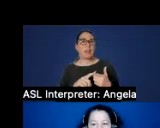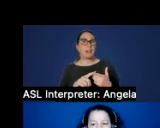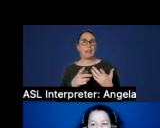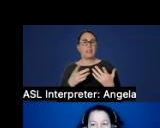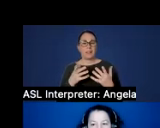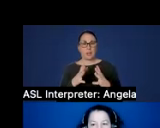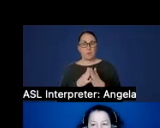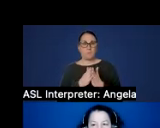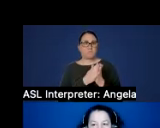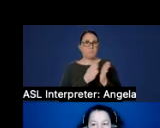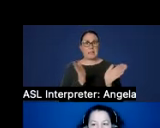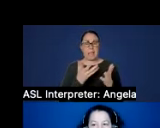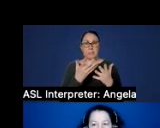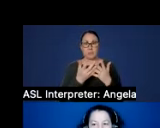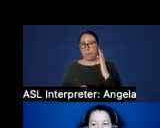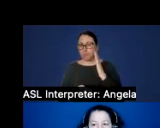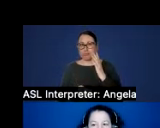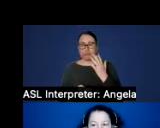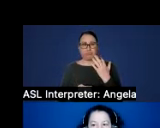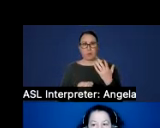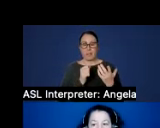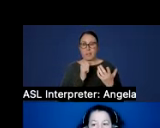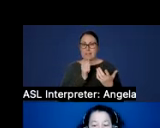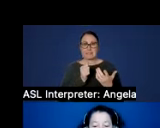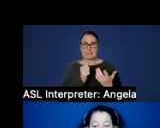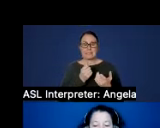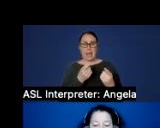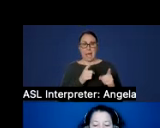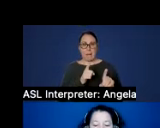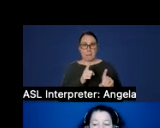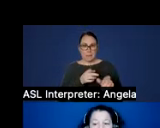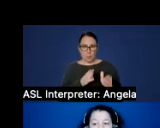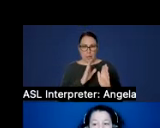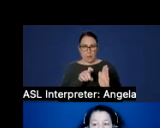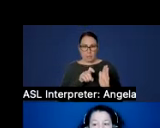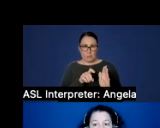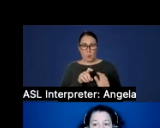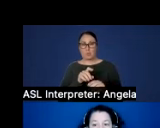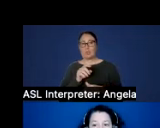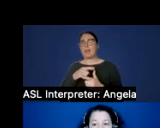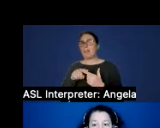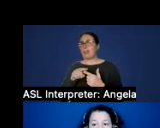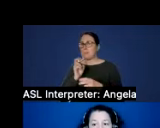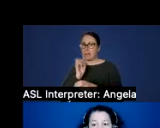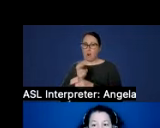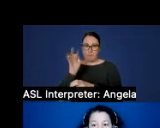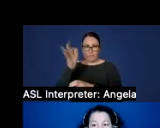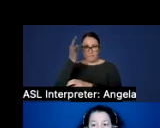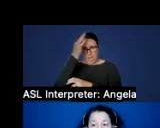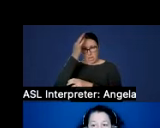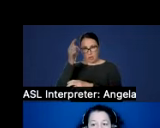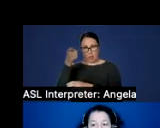So does anybody have any other like input on appeal Public Law 280 state and